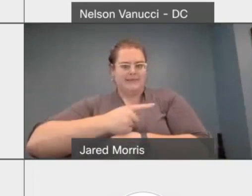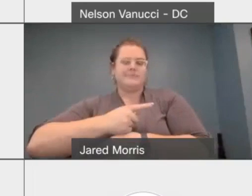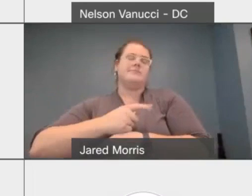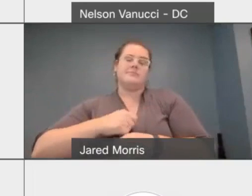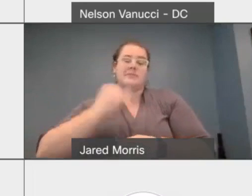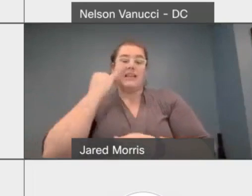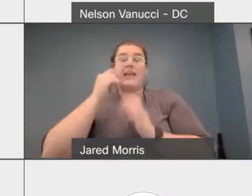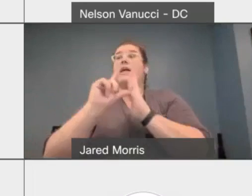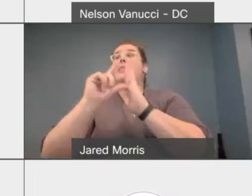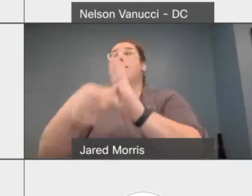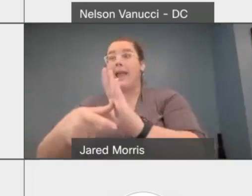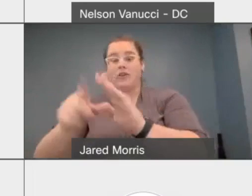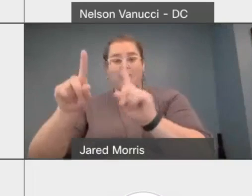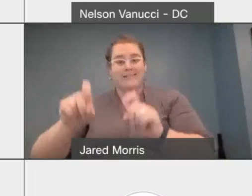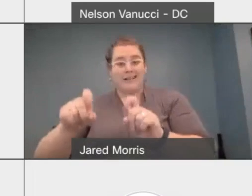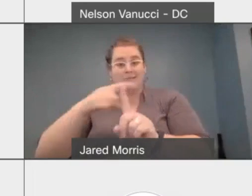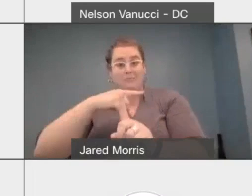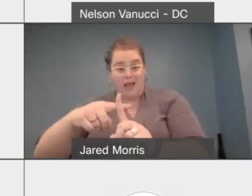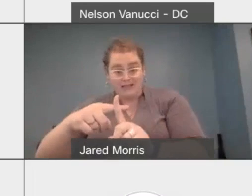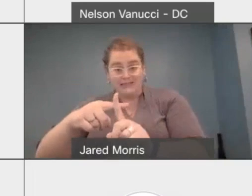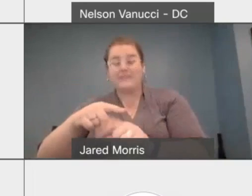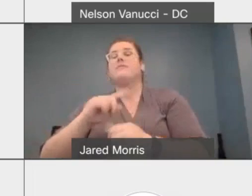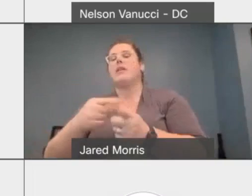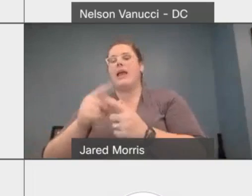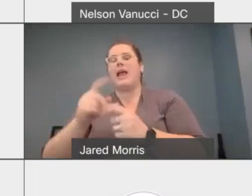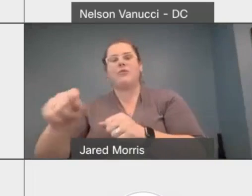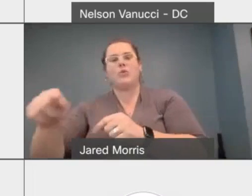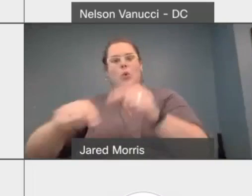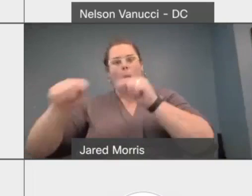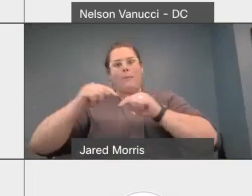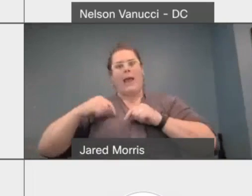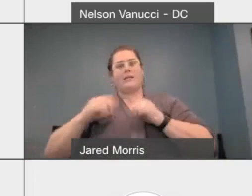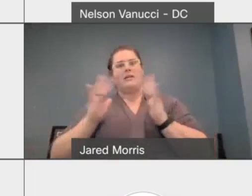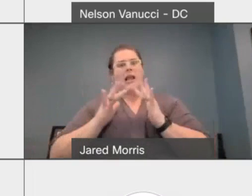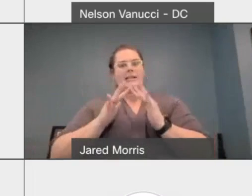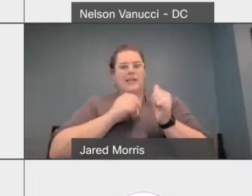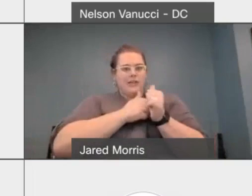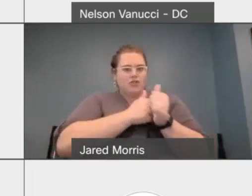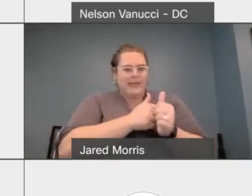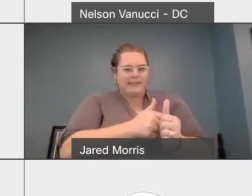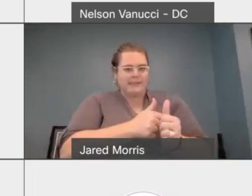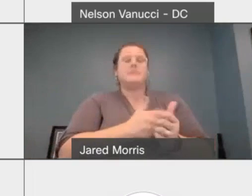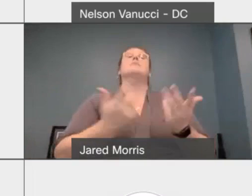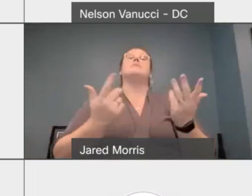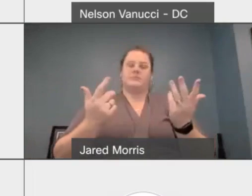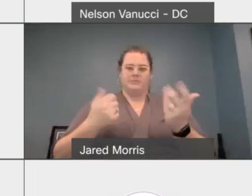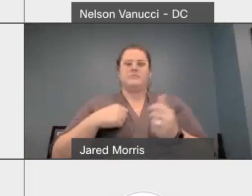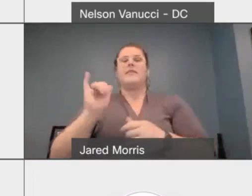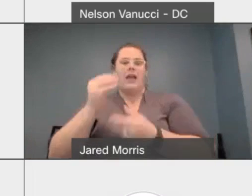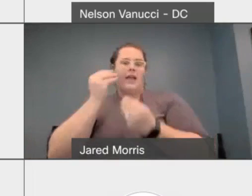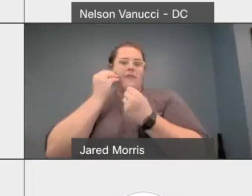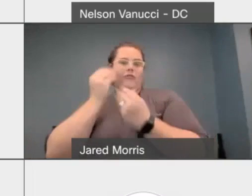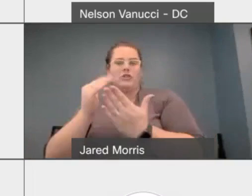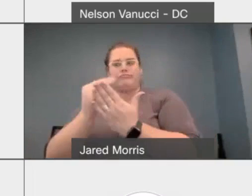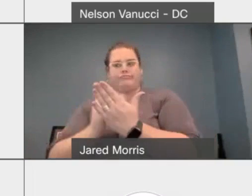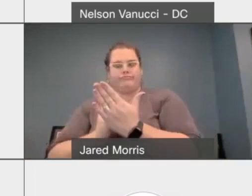information is still required to be furnished to DC Health within 12 hours of it being requested. And this is to bring